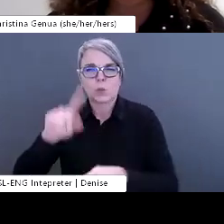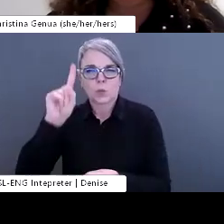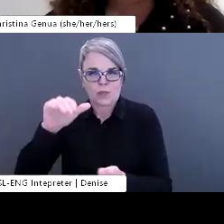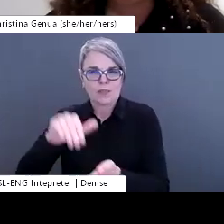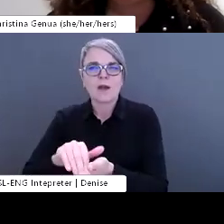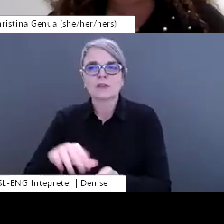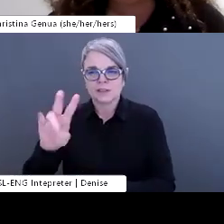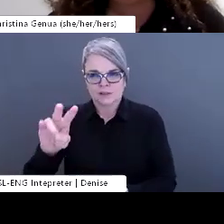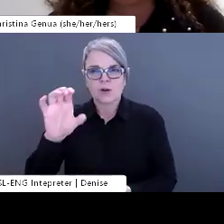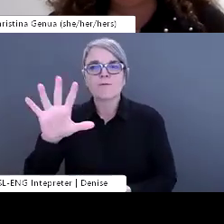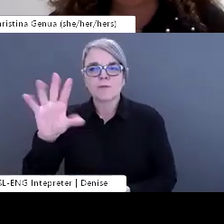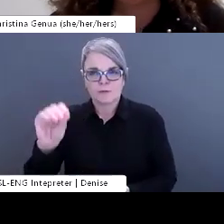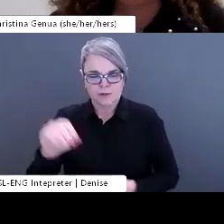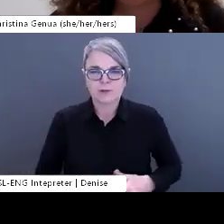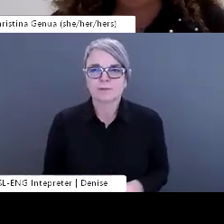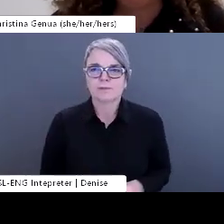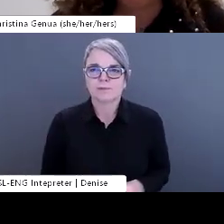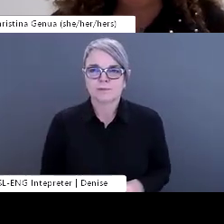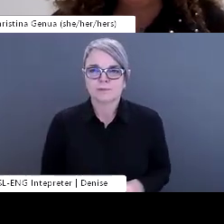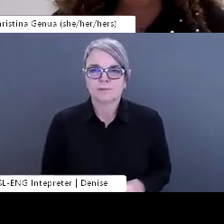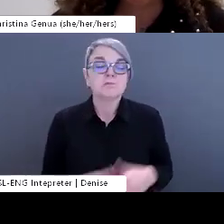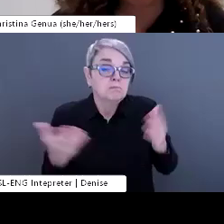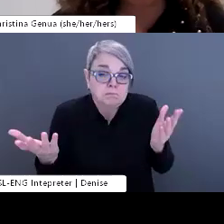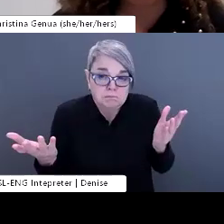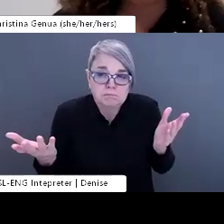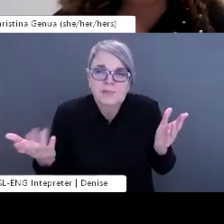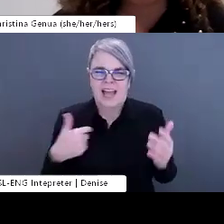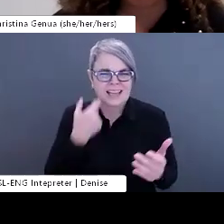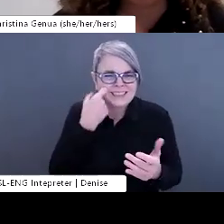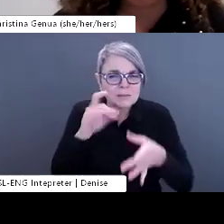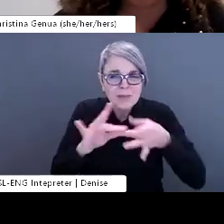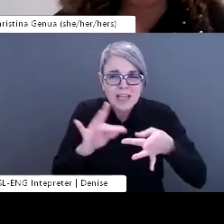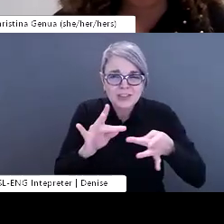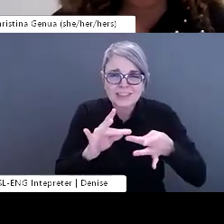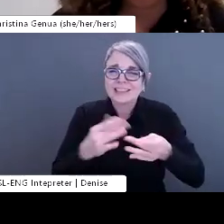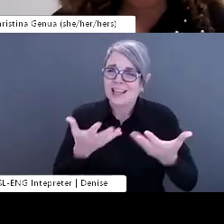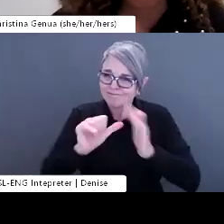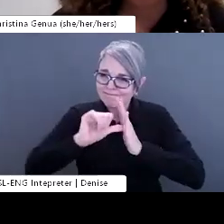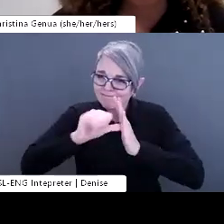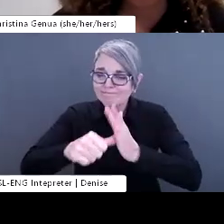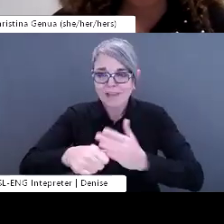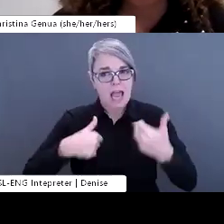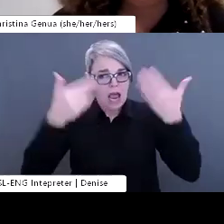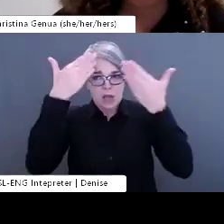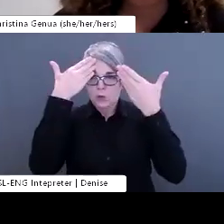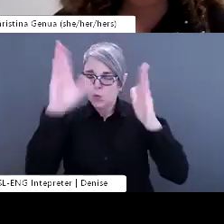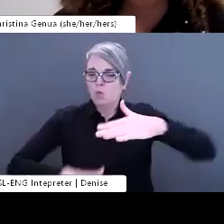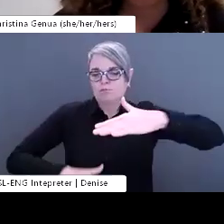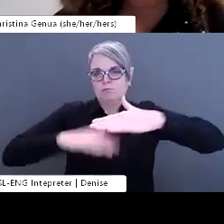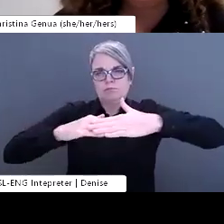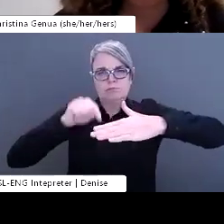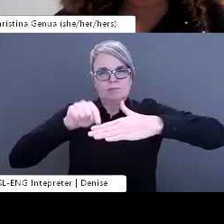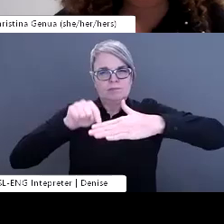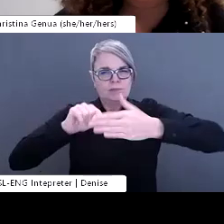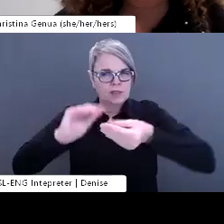Okay. Again, I wouldn't, I don't know 100%, so I would just make sure that you are like check with